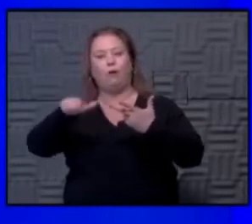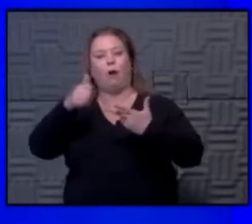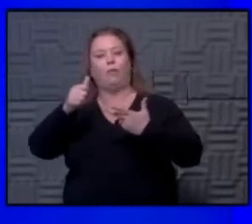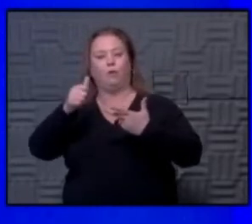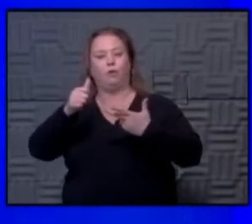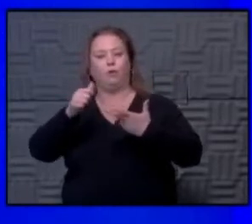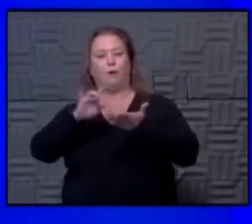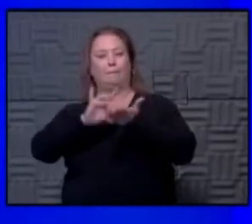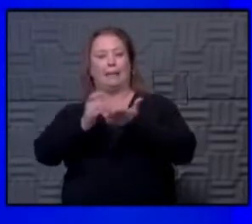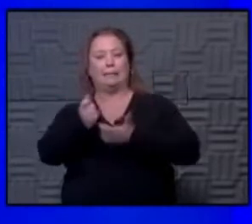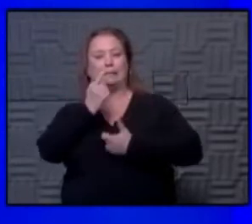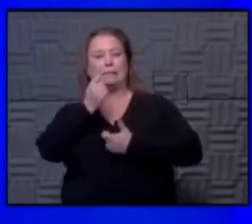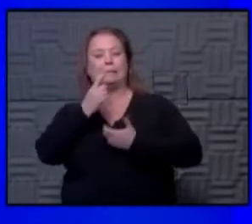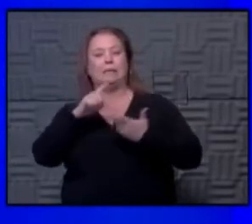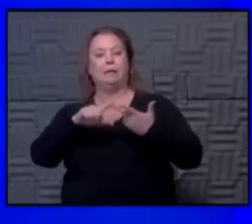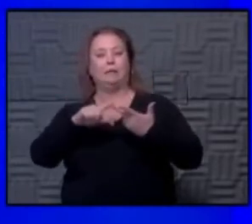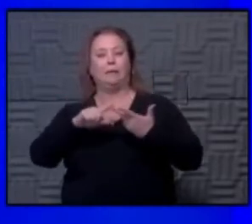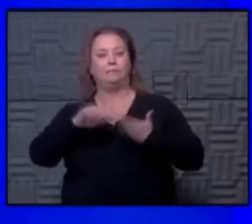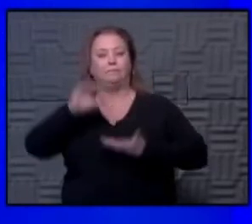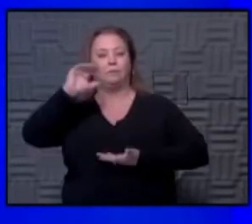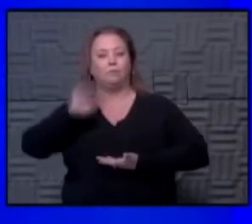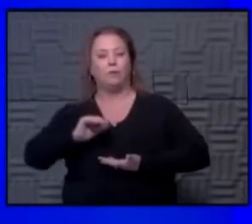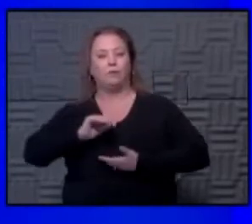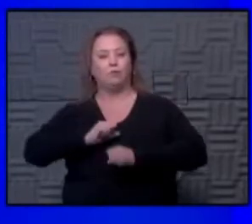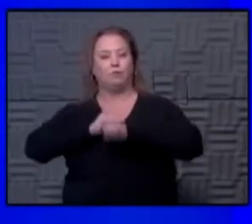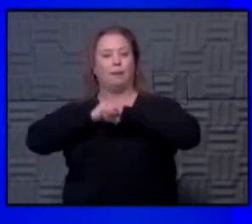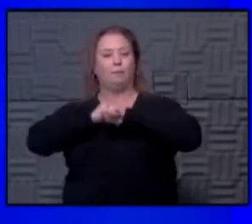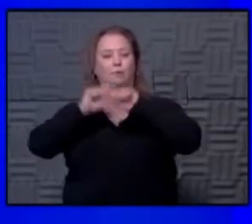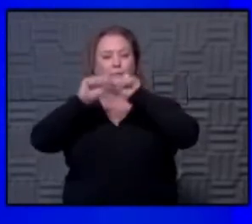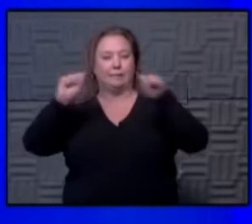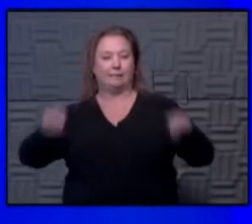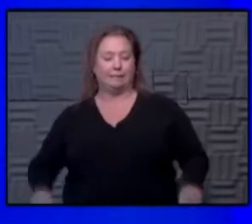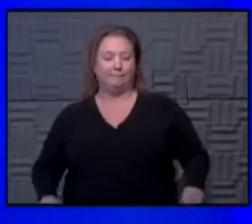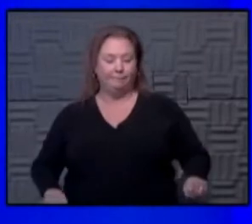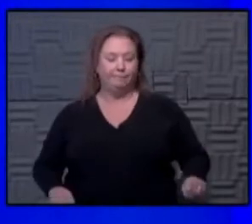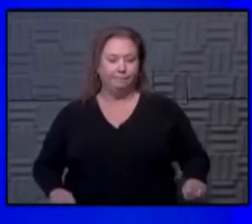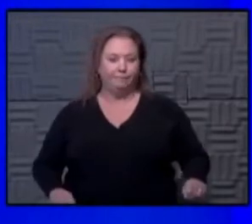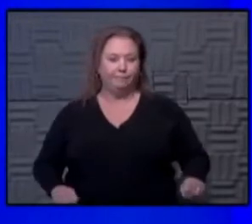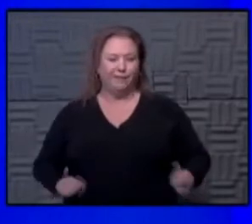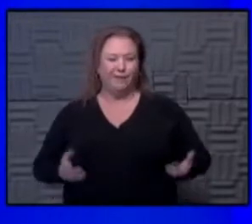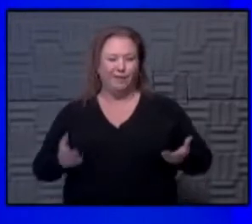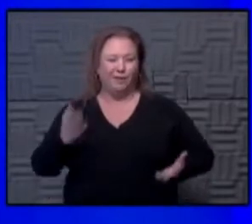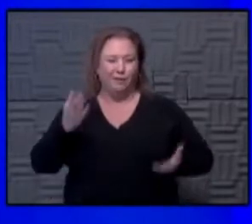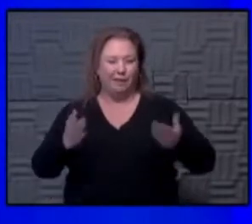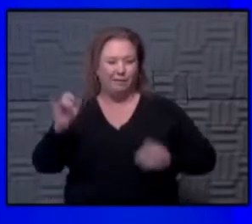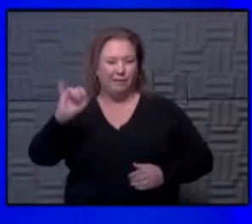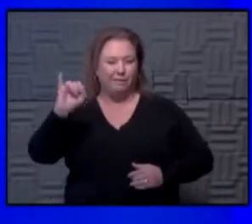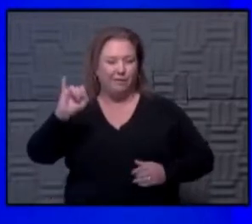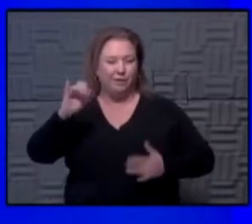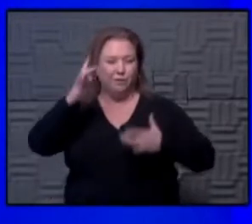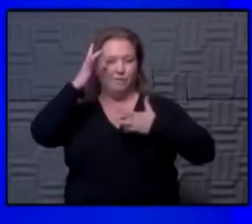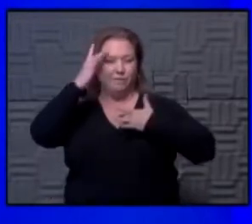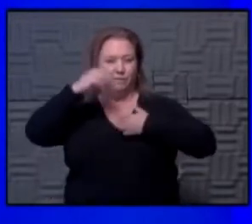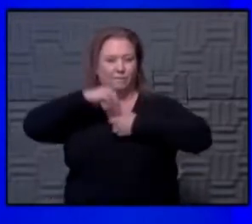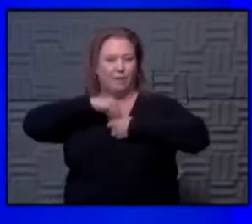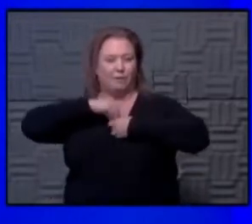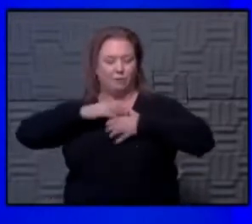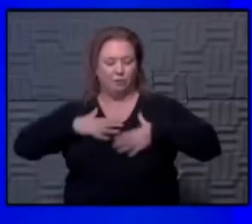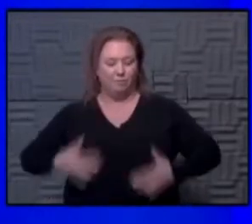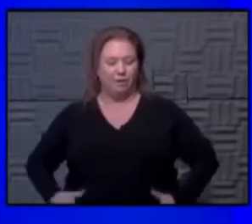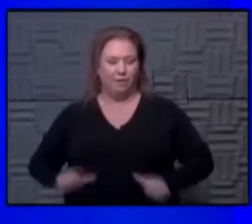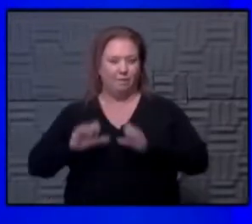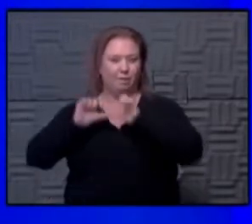immunosuppressive drugs that you're on, you may be able to have infectious virus even longer, but those are certainly